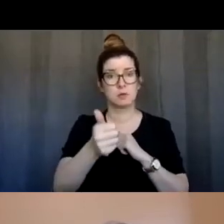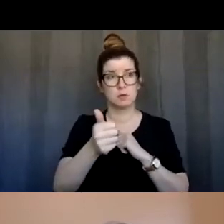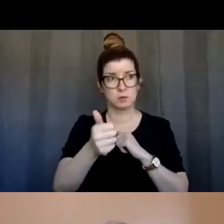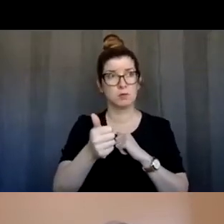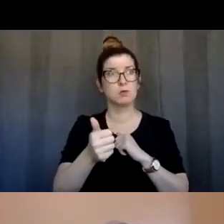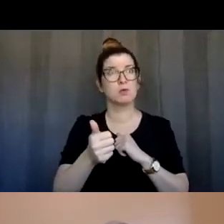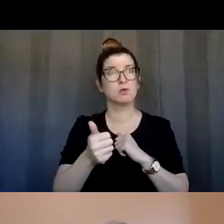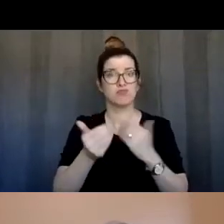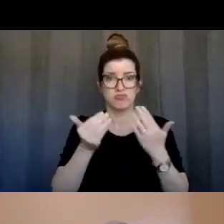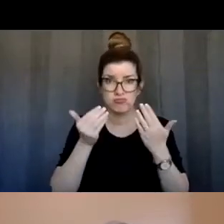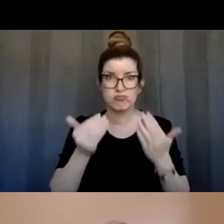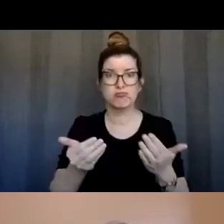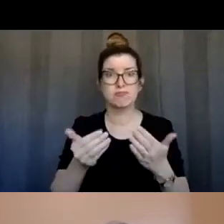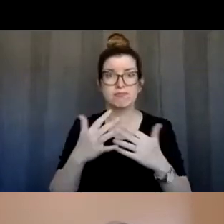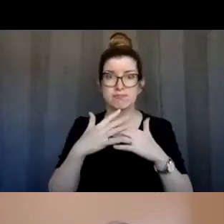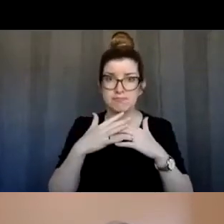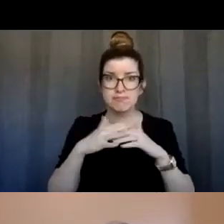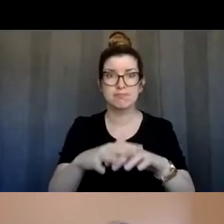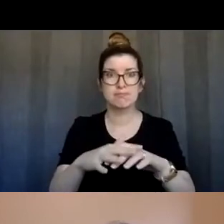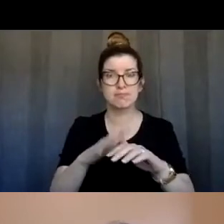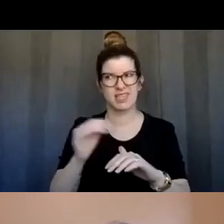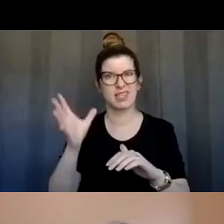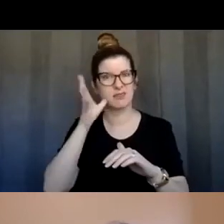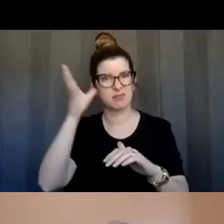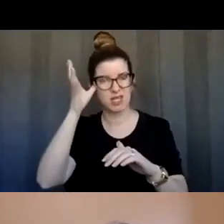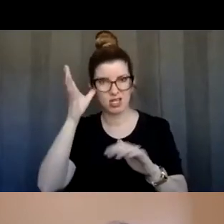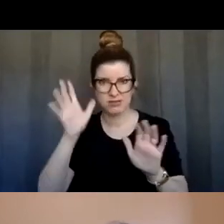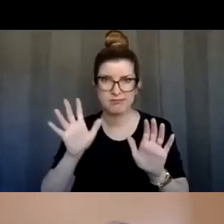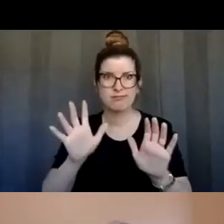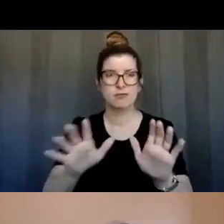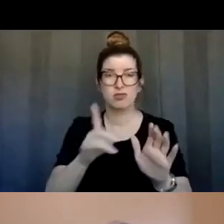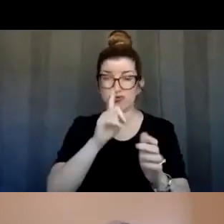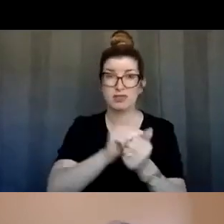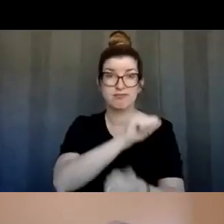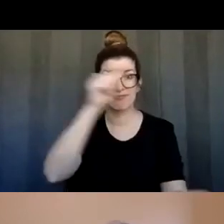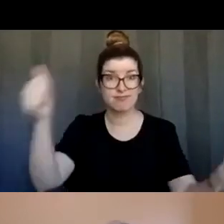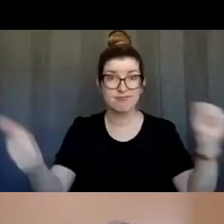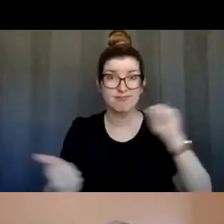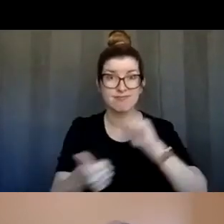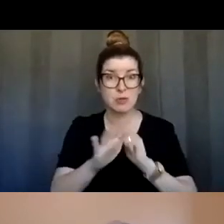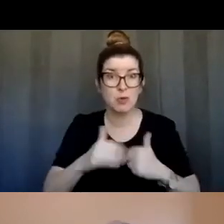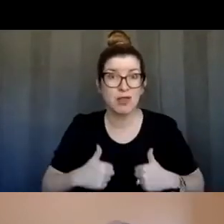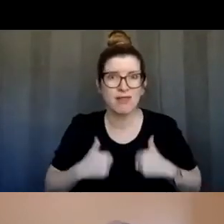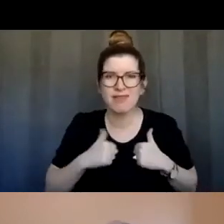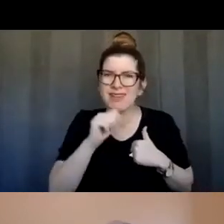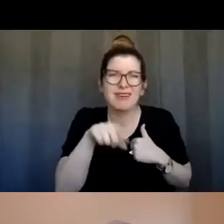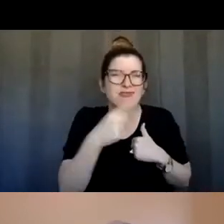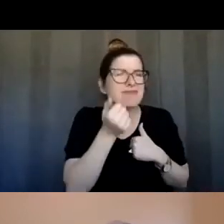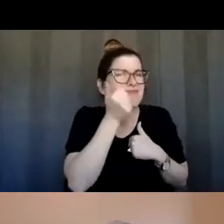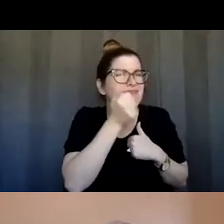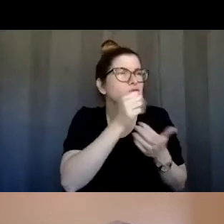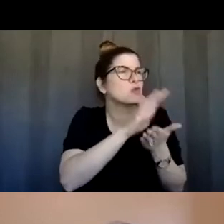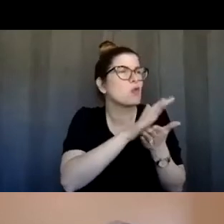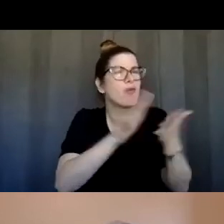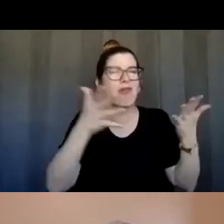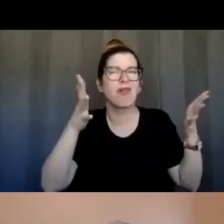your parents to integrate this school changed your entire life. It wasn't just something that changed your day-to-day as far as your